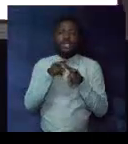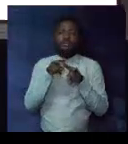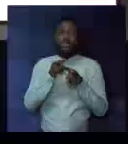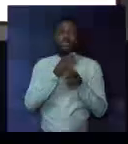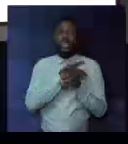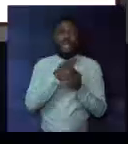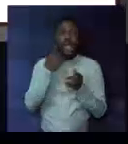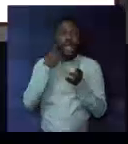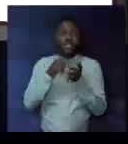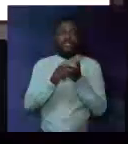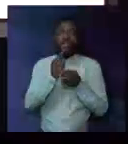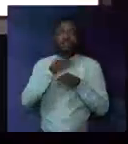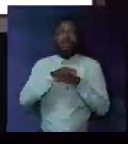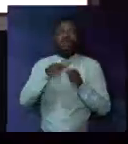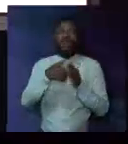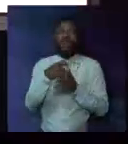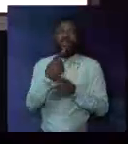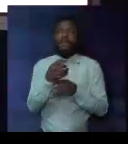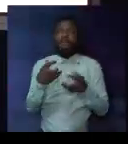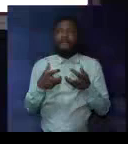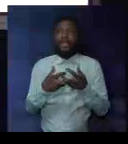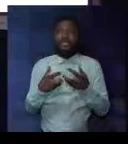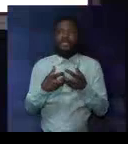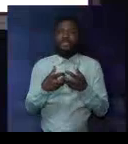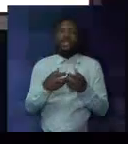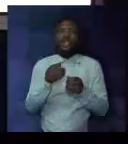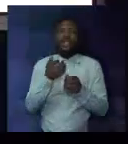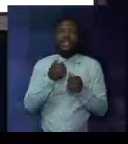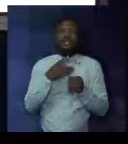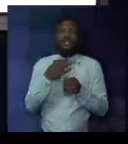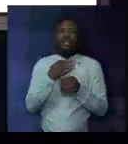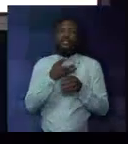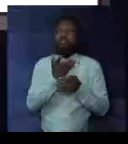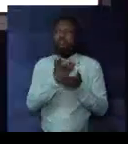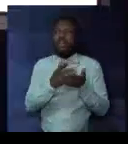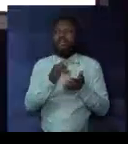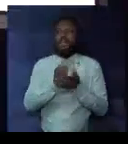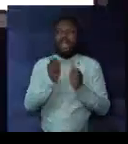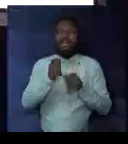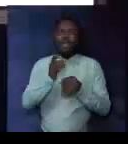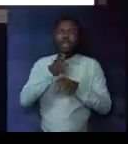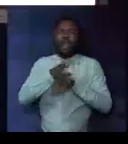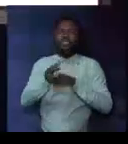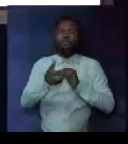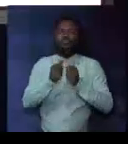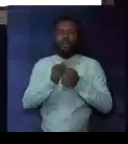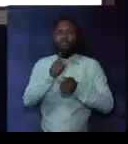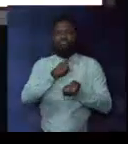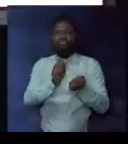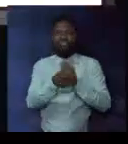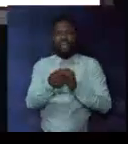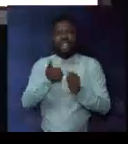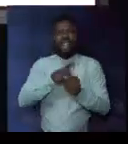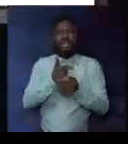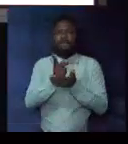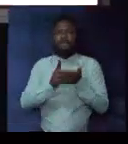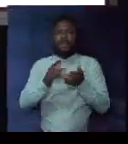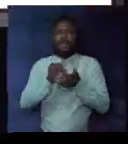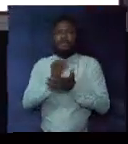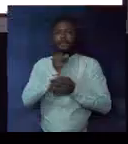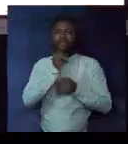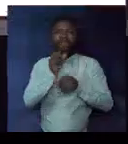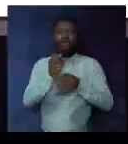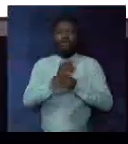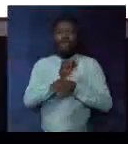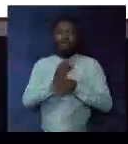all the machines or the equipment that you have. Any of the parts that may cause problems are replaced, and any part that is